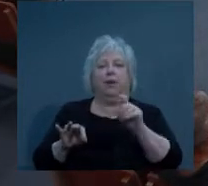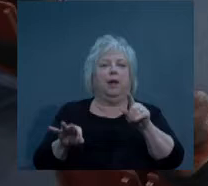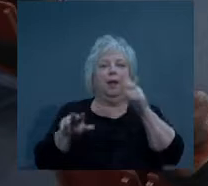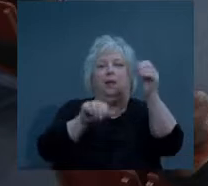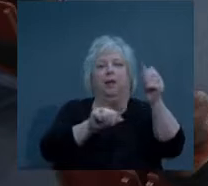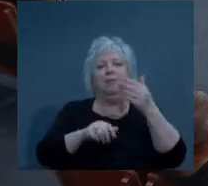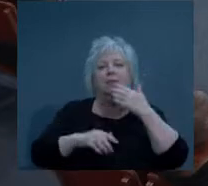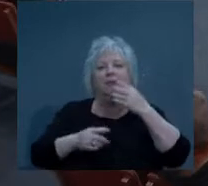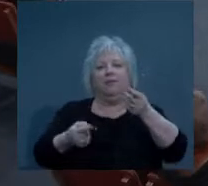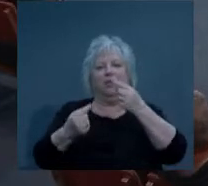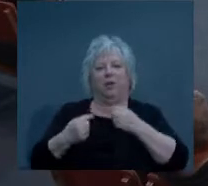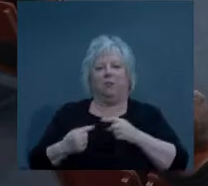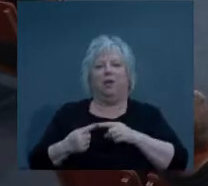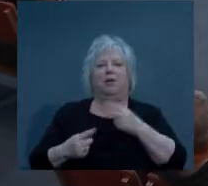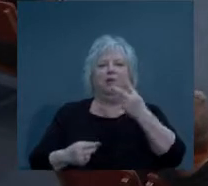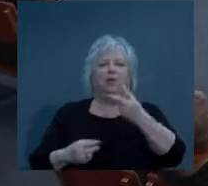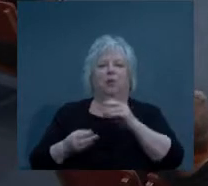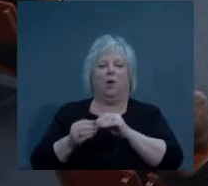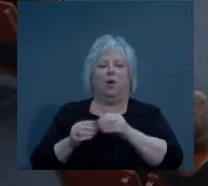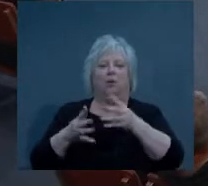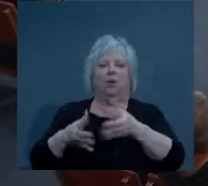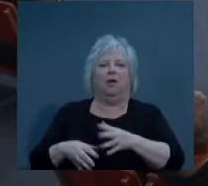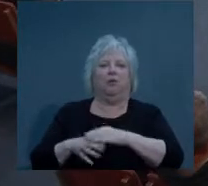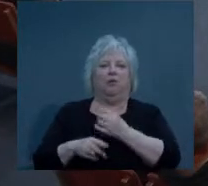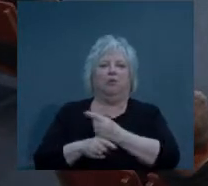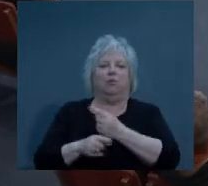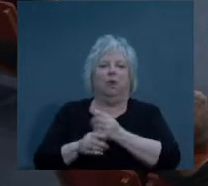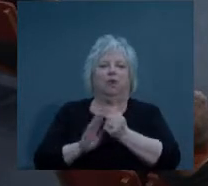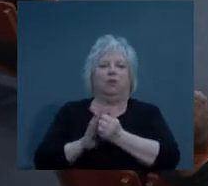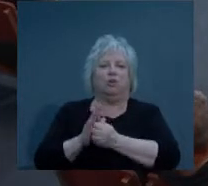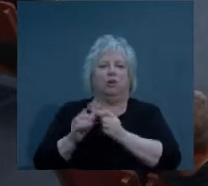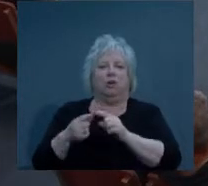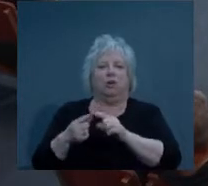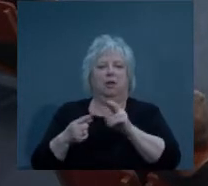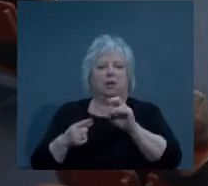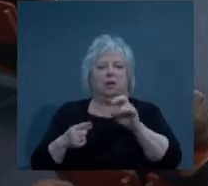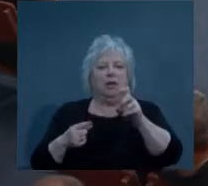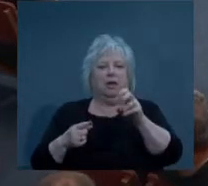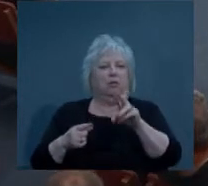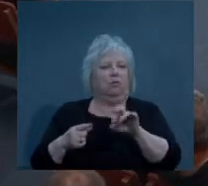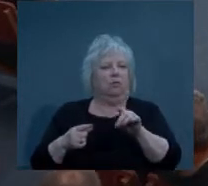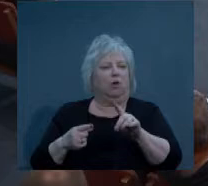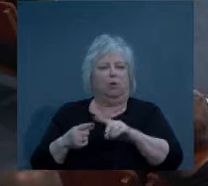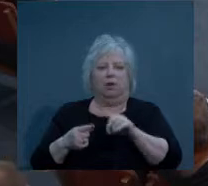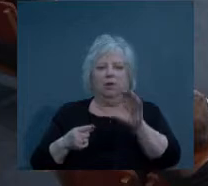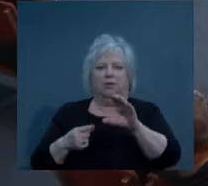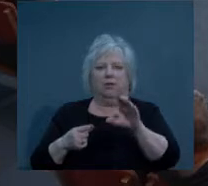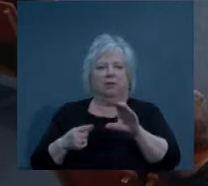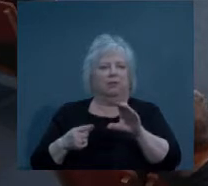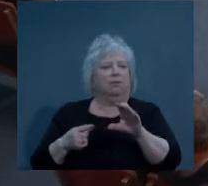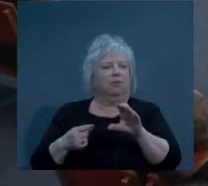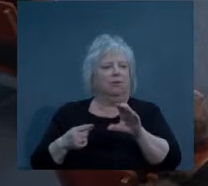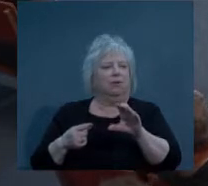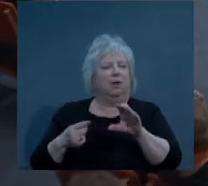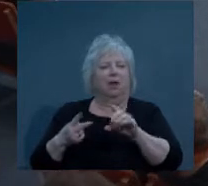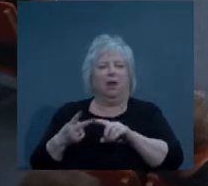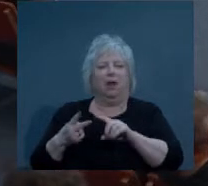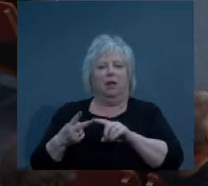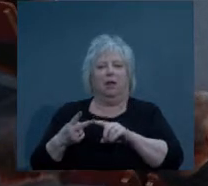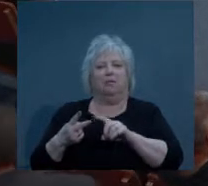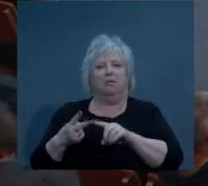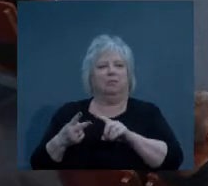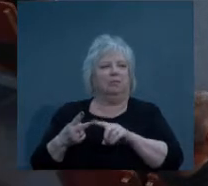for coming. There are 2 items on the regular agenda, the one on Nix Road, which I think is C, and the one